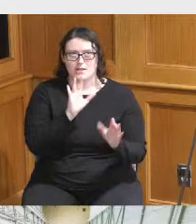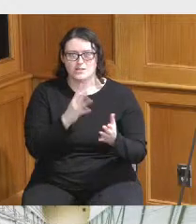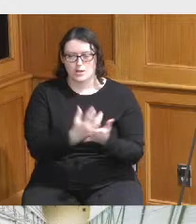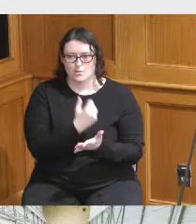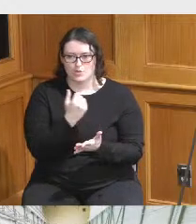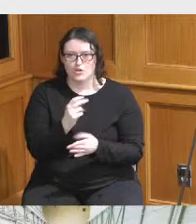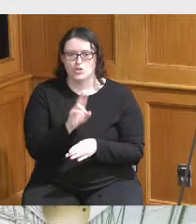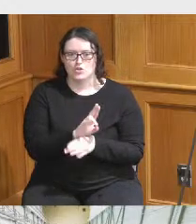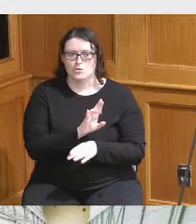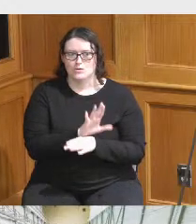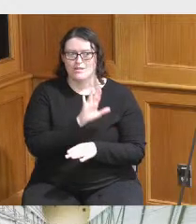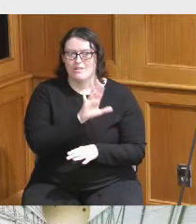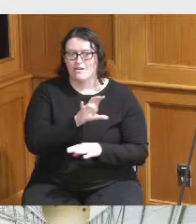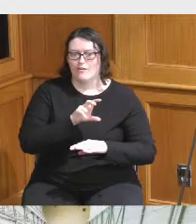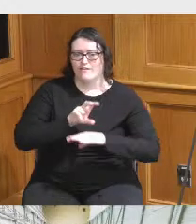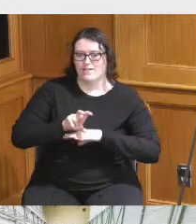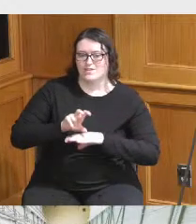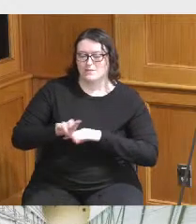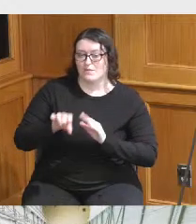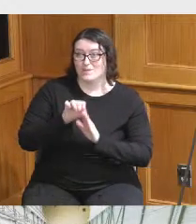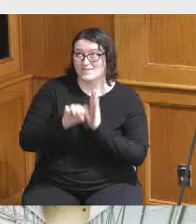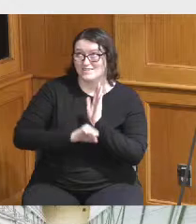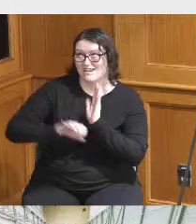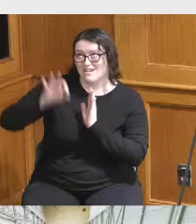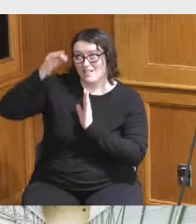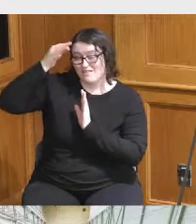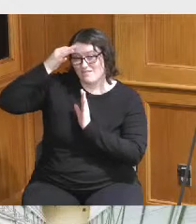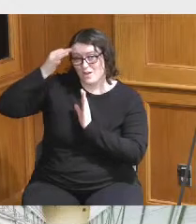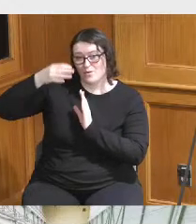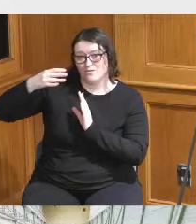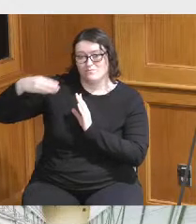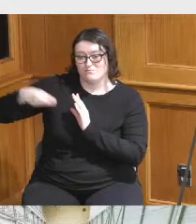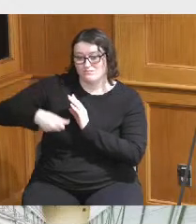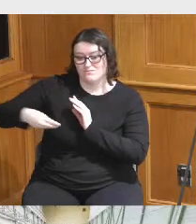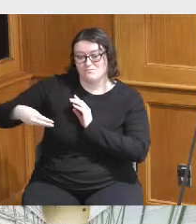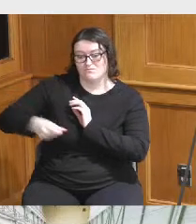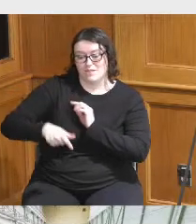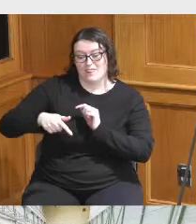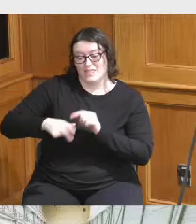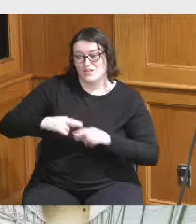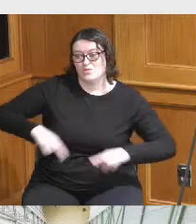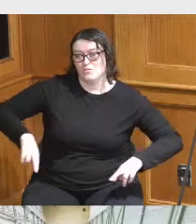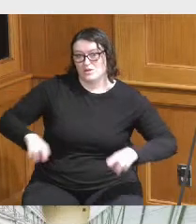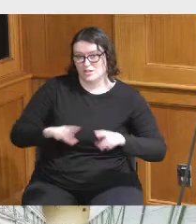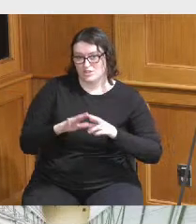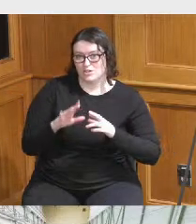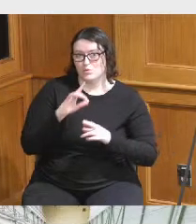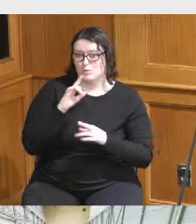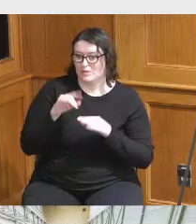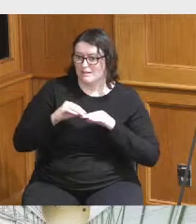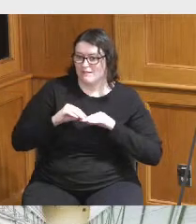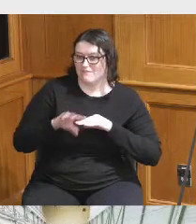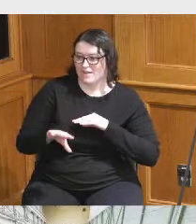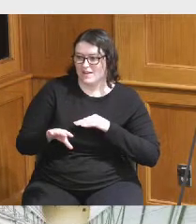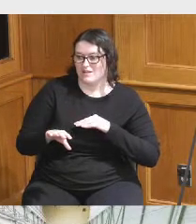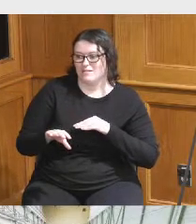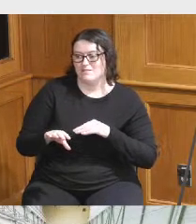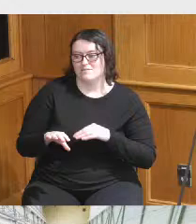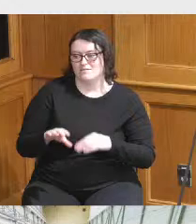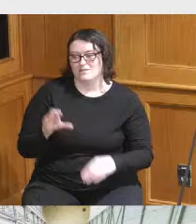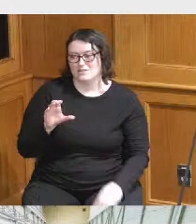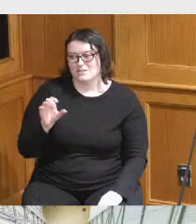the amount of investment that both the state and the federal government is doing in this region to affect CSO